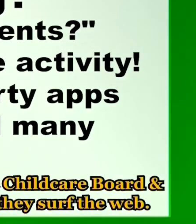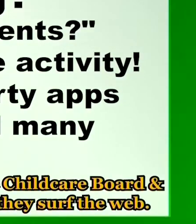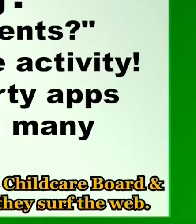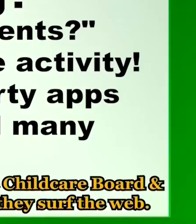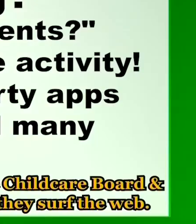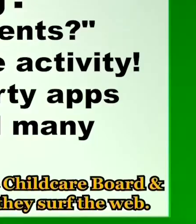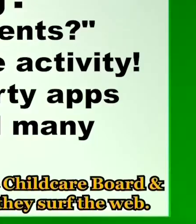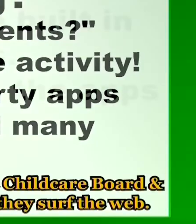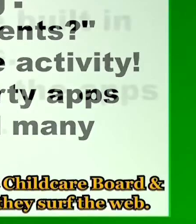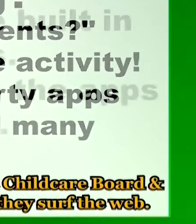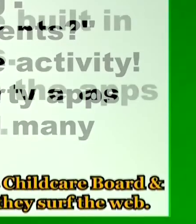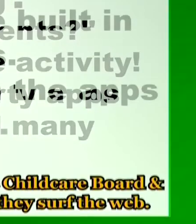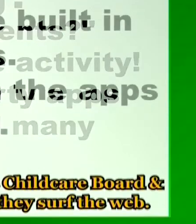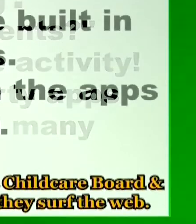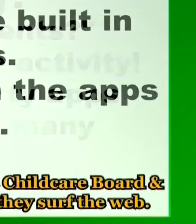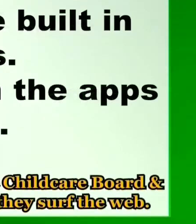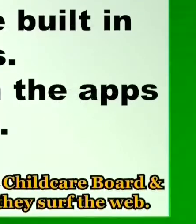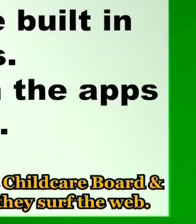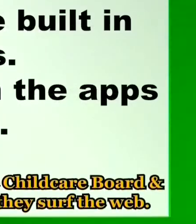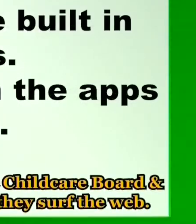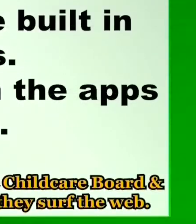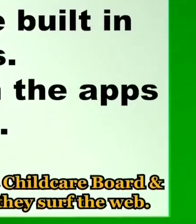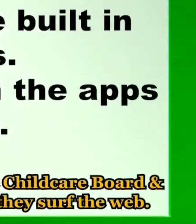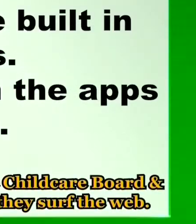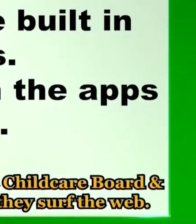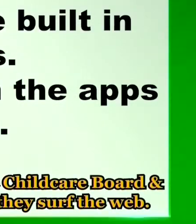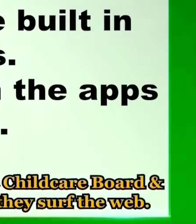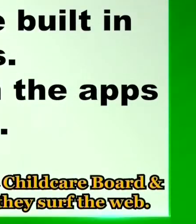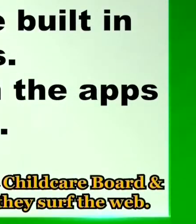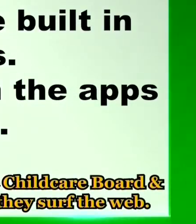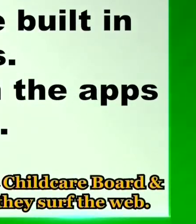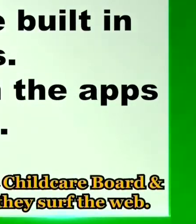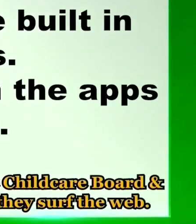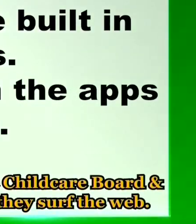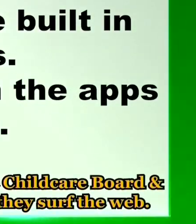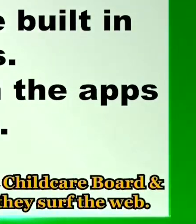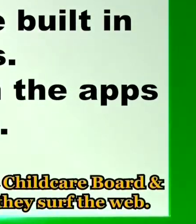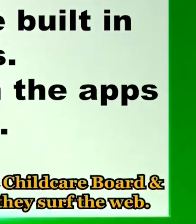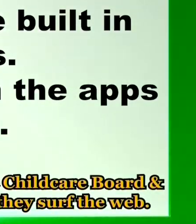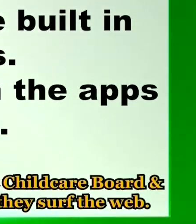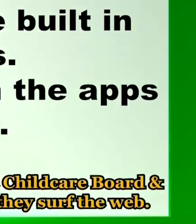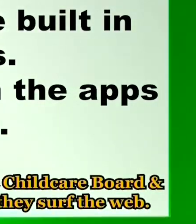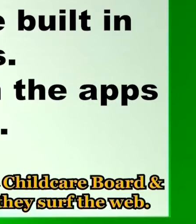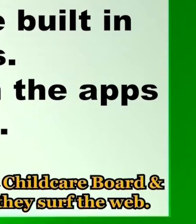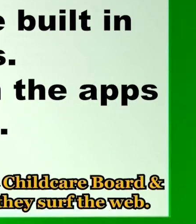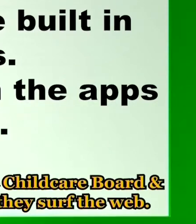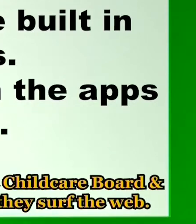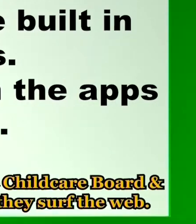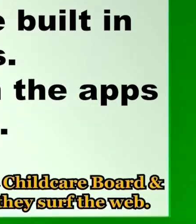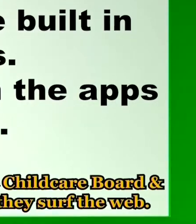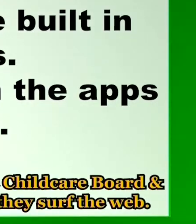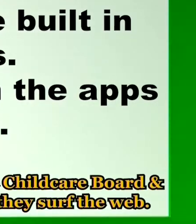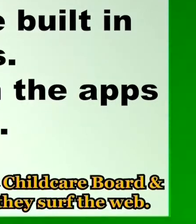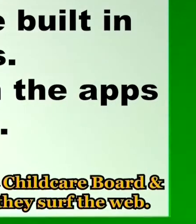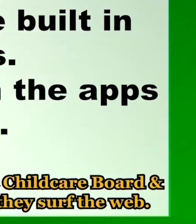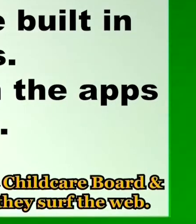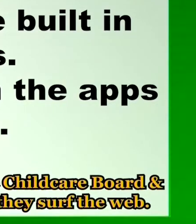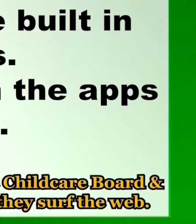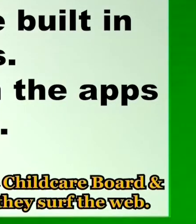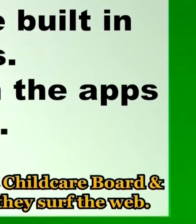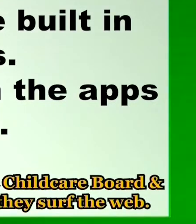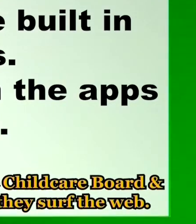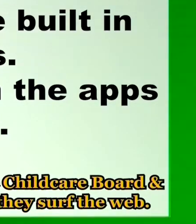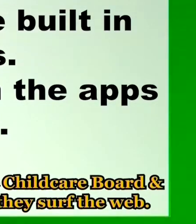apps for parental control, and many social media apps have built-in parental controls. Familiarize yourself